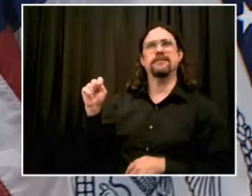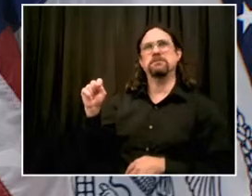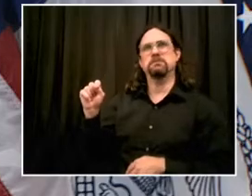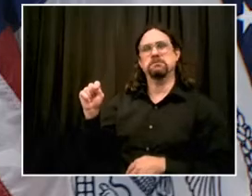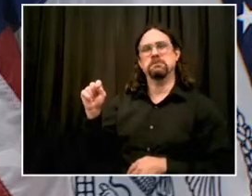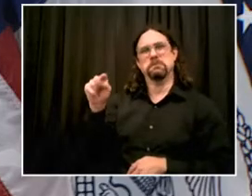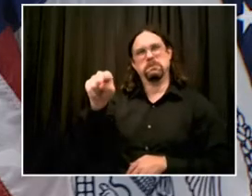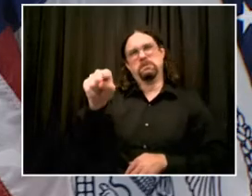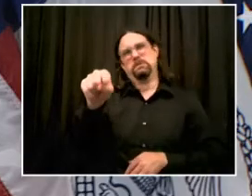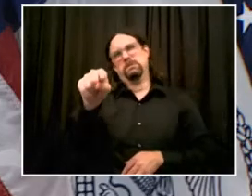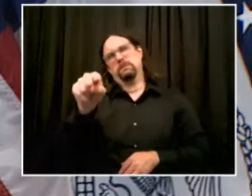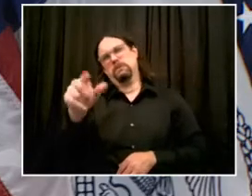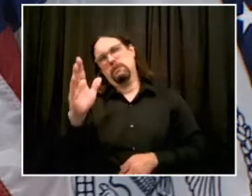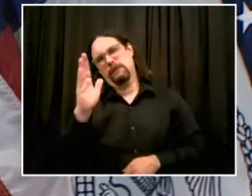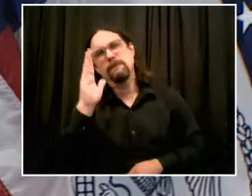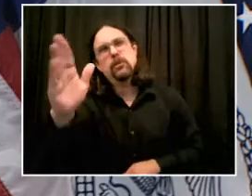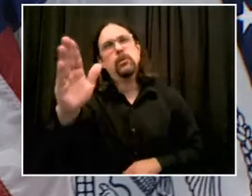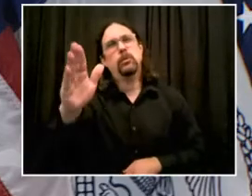Dr. Choksi.